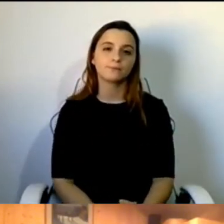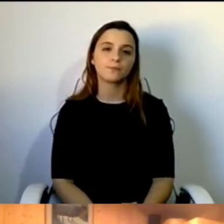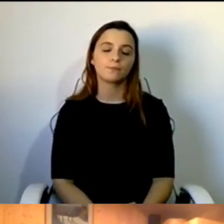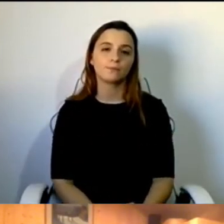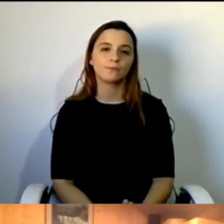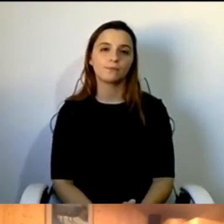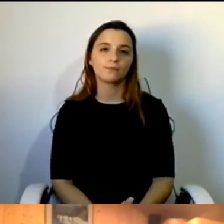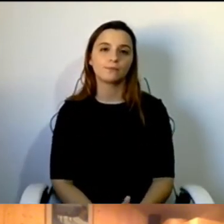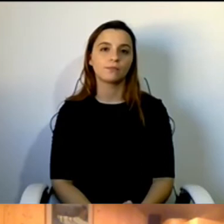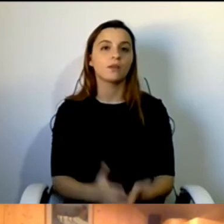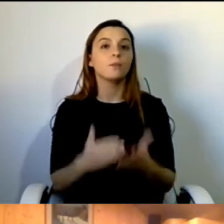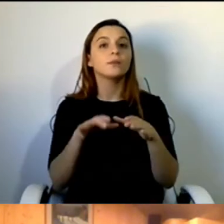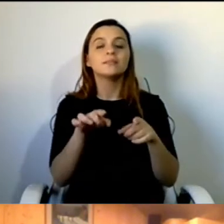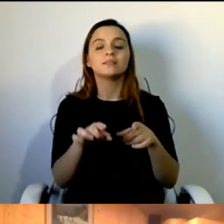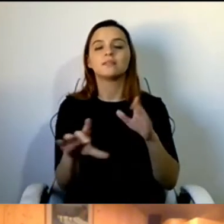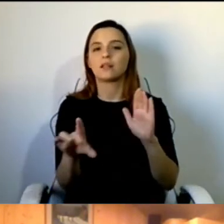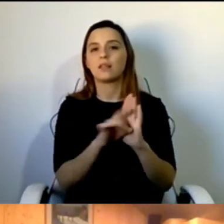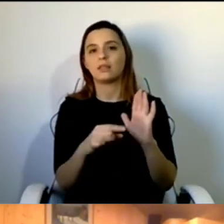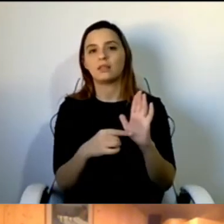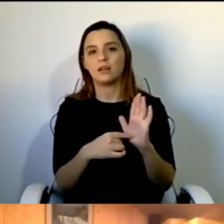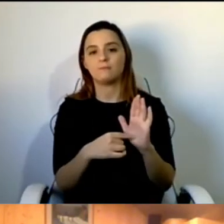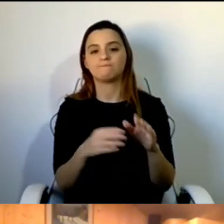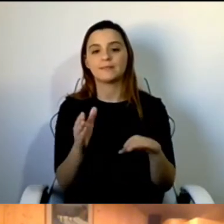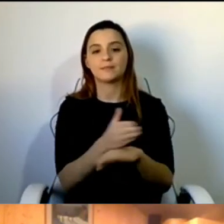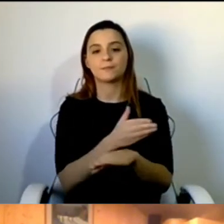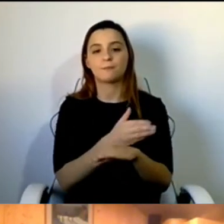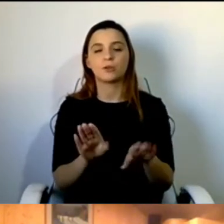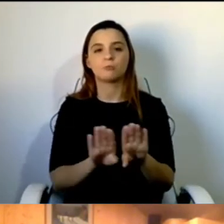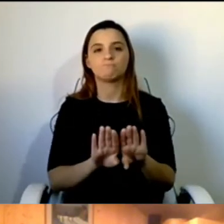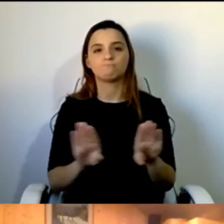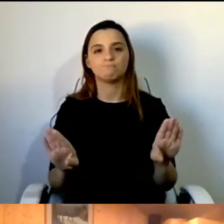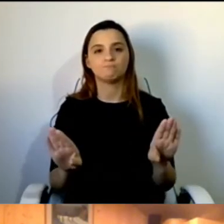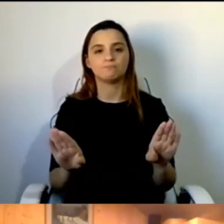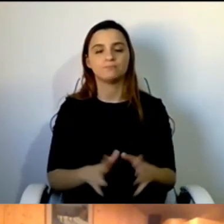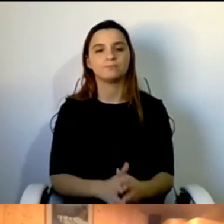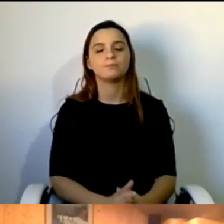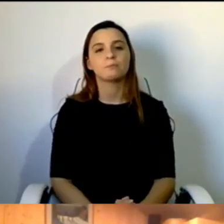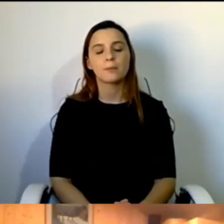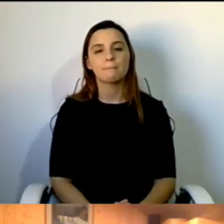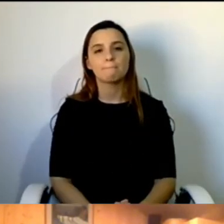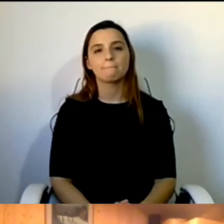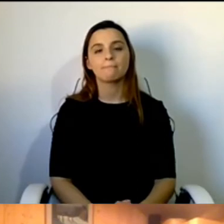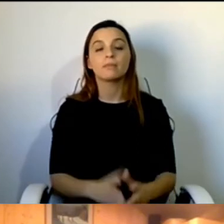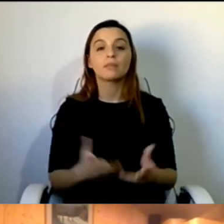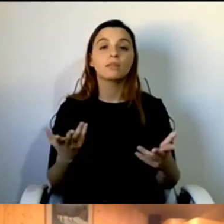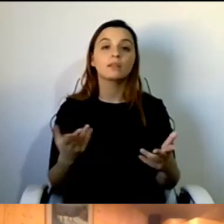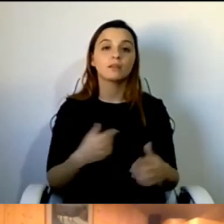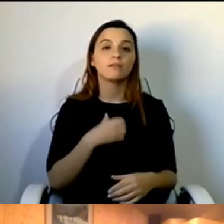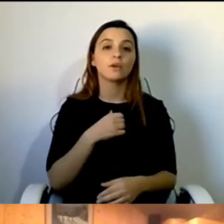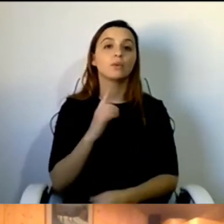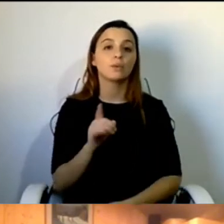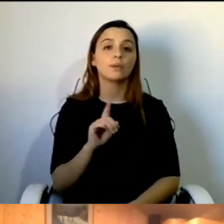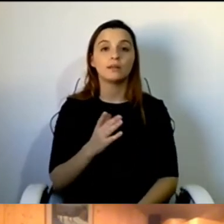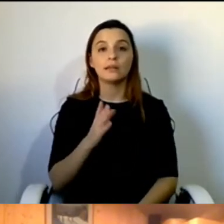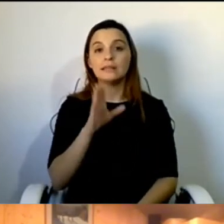legislation, so it's an extensive extension to this, which meant that the legislation started by defining out